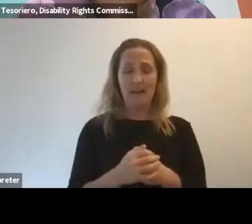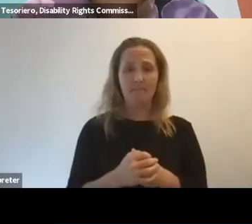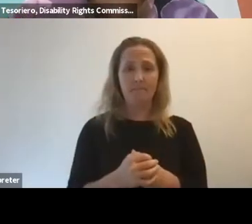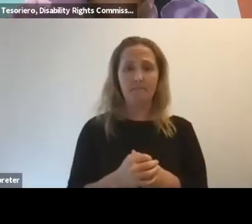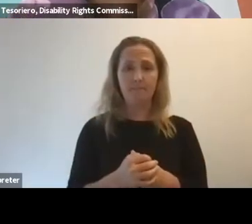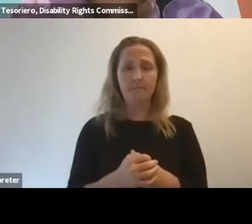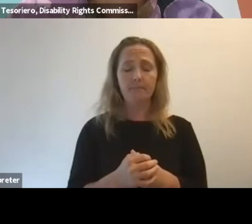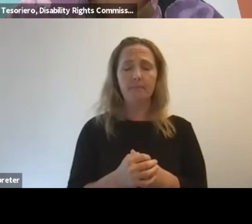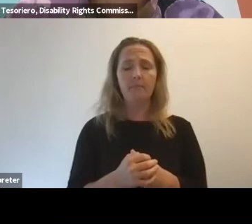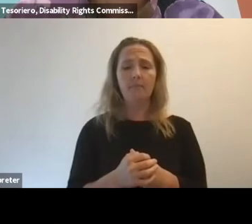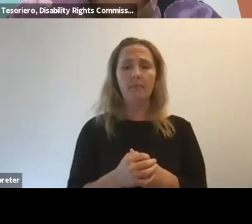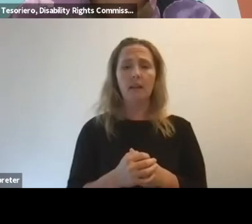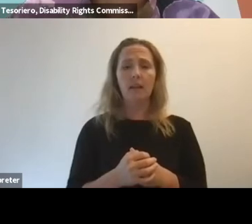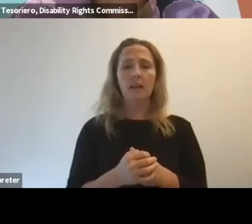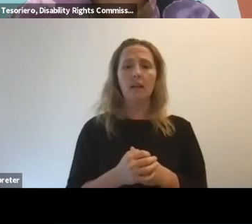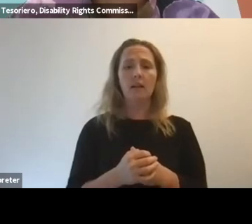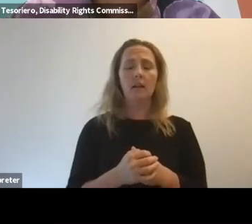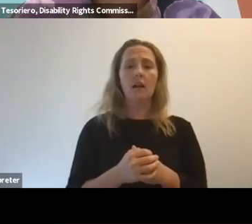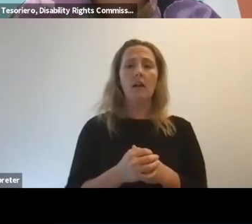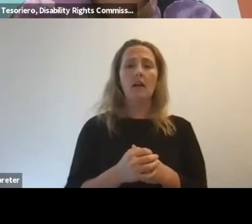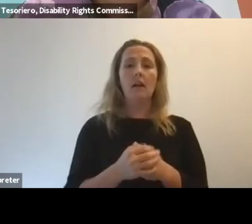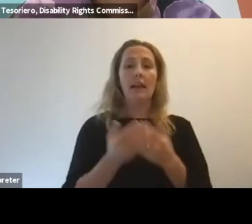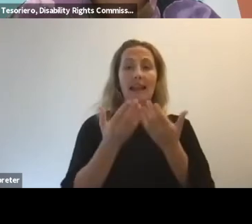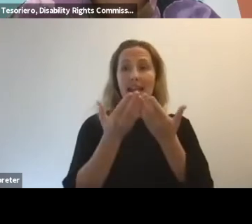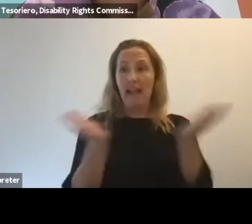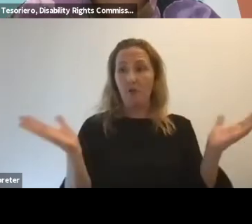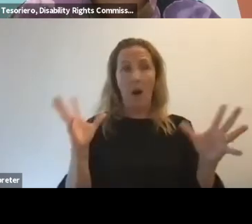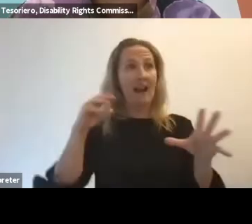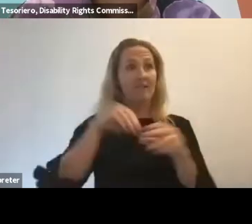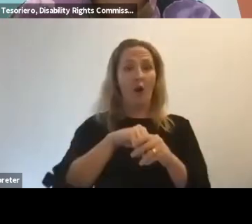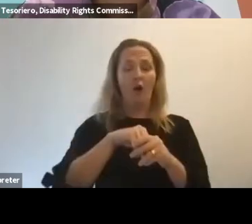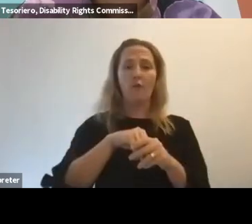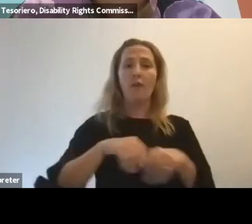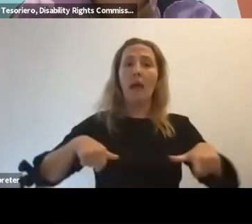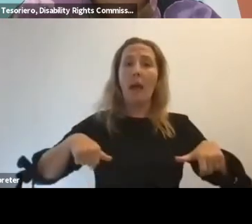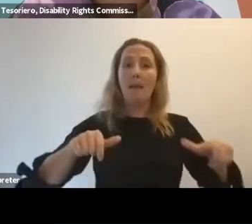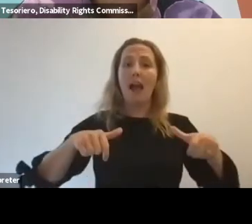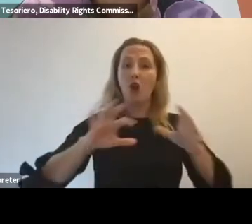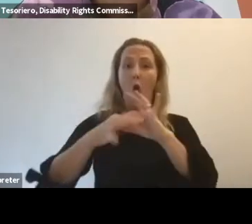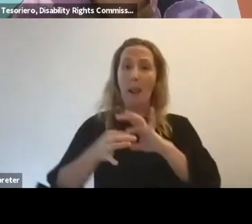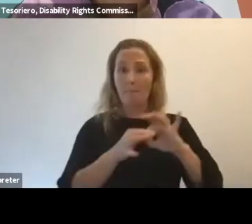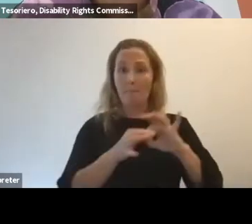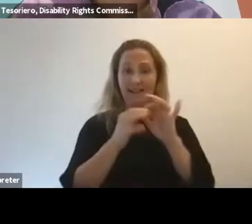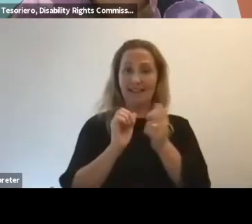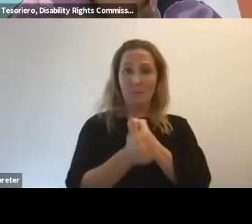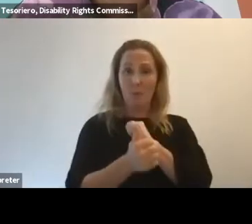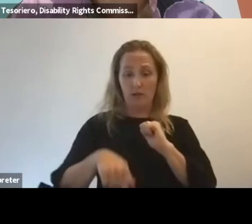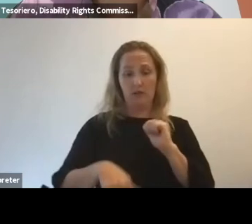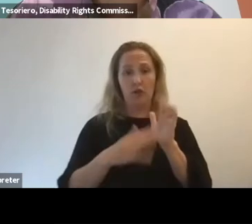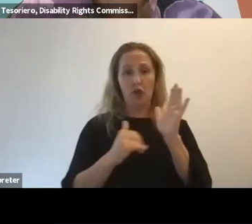you know, everybody involved with Paralympic sport in New Zealand is really trying